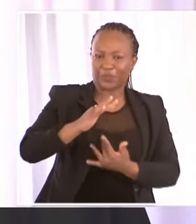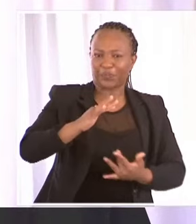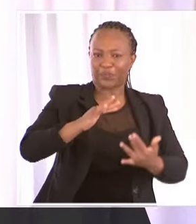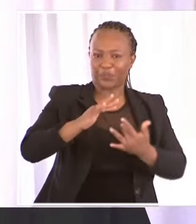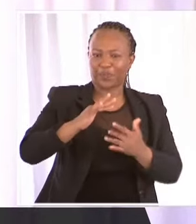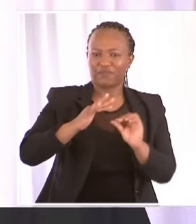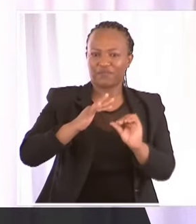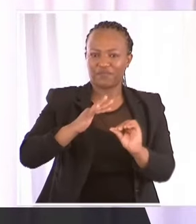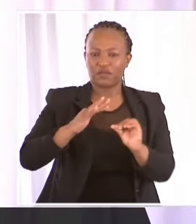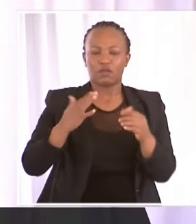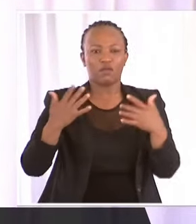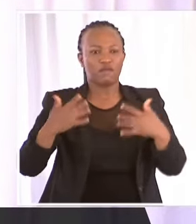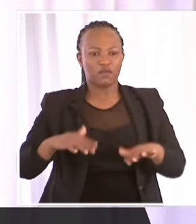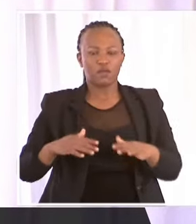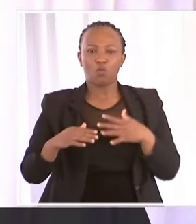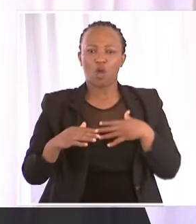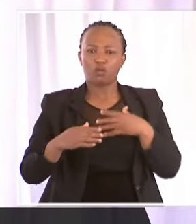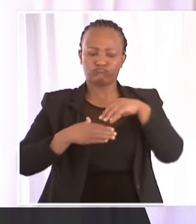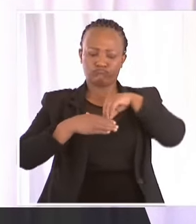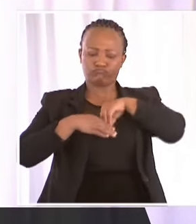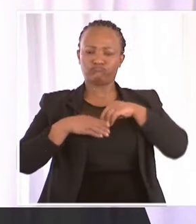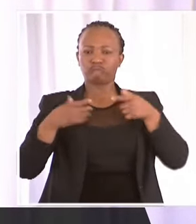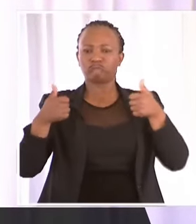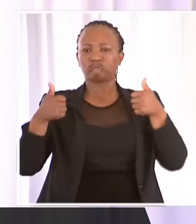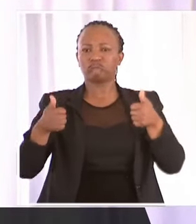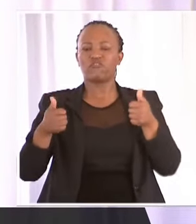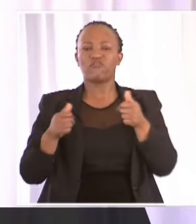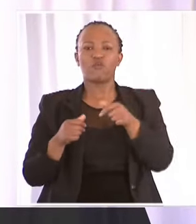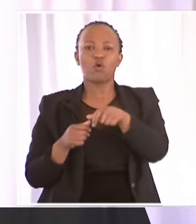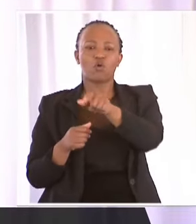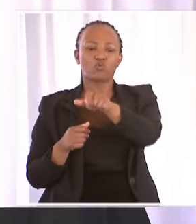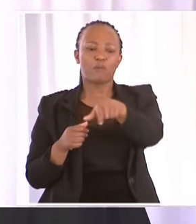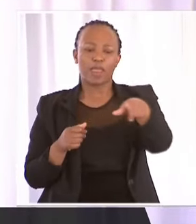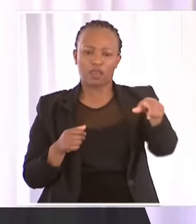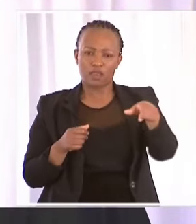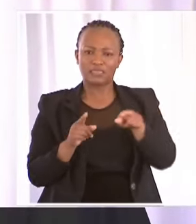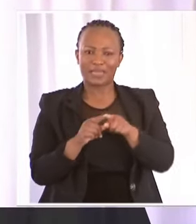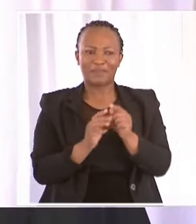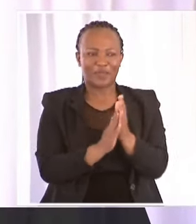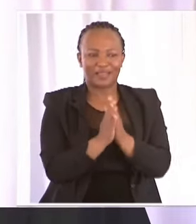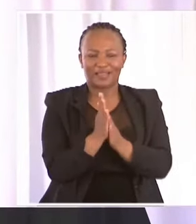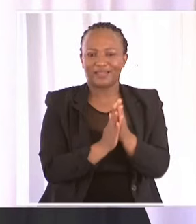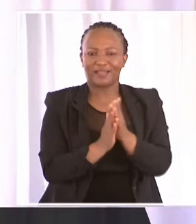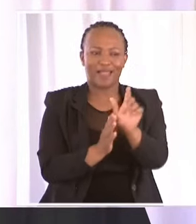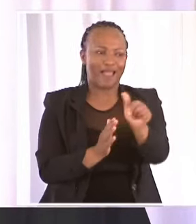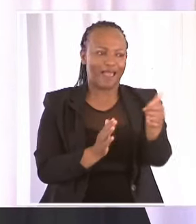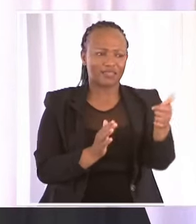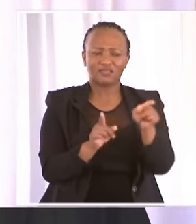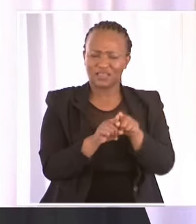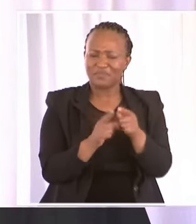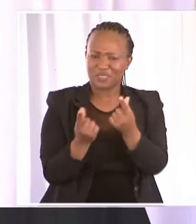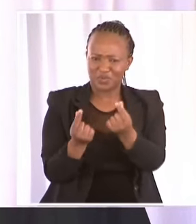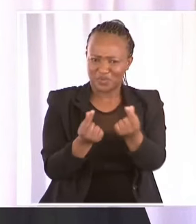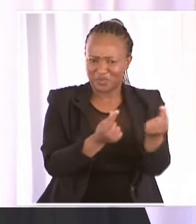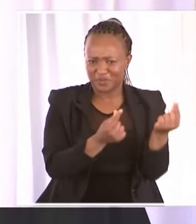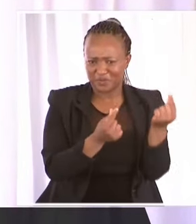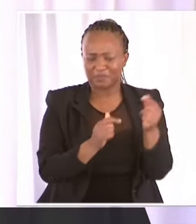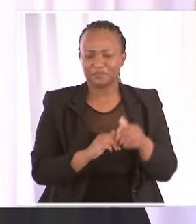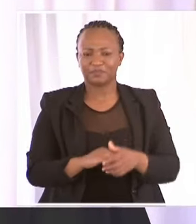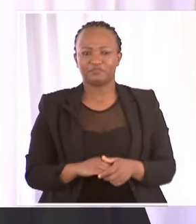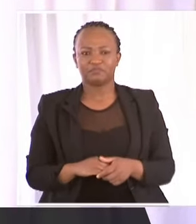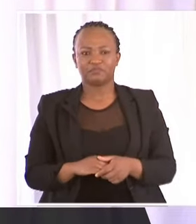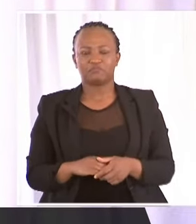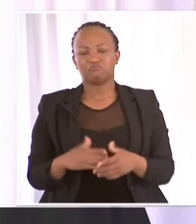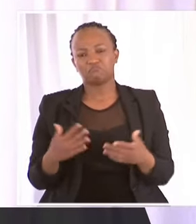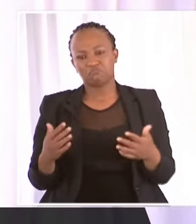in the inherent goodness of humanity and inspired others to do the same. It has